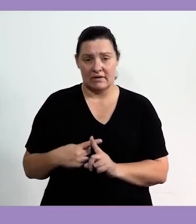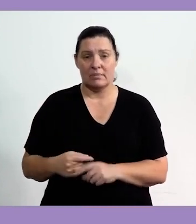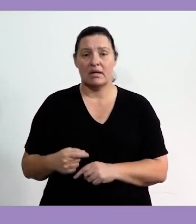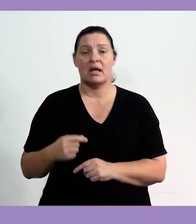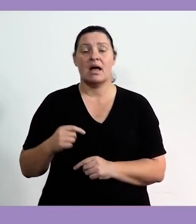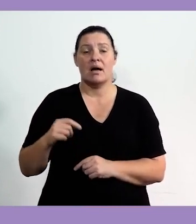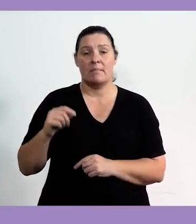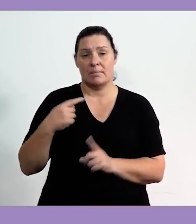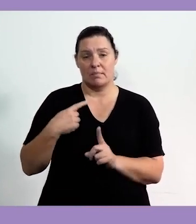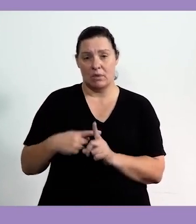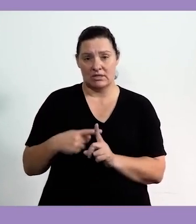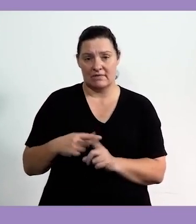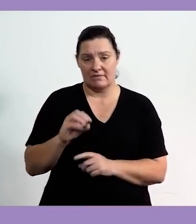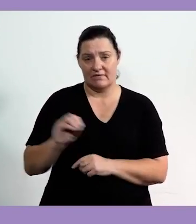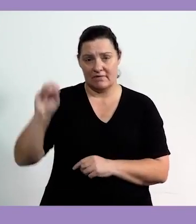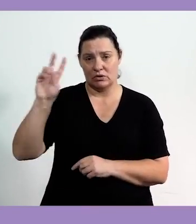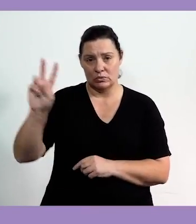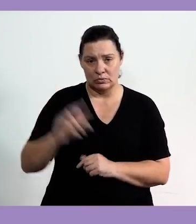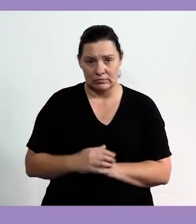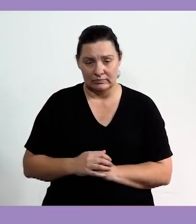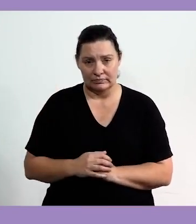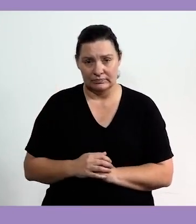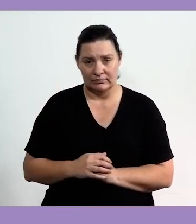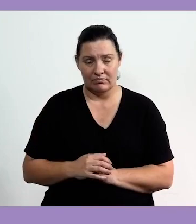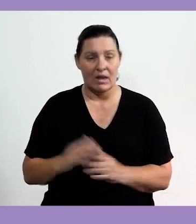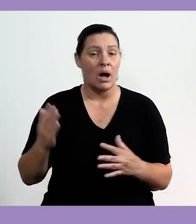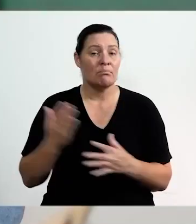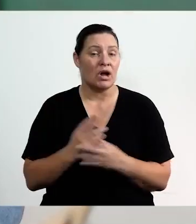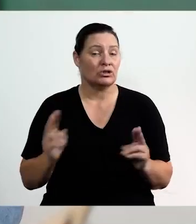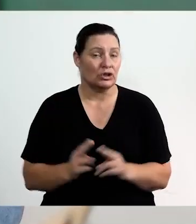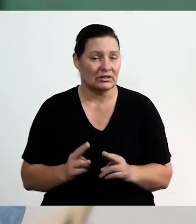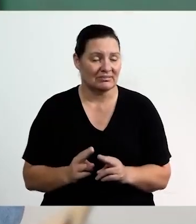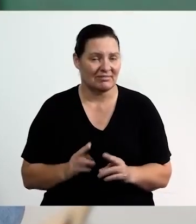means positive. So that is a positive 2.